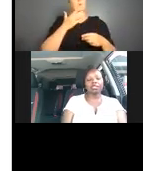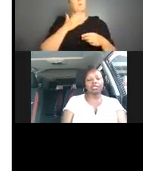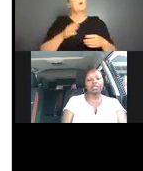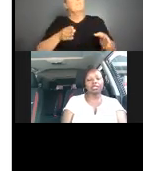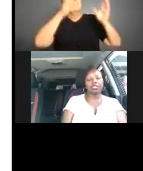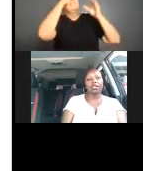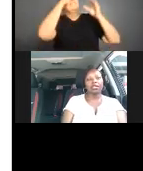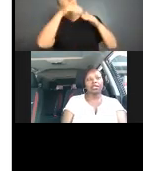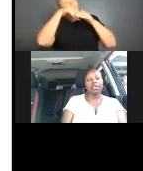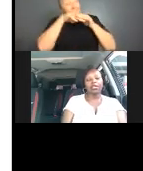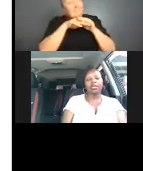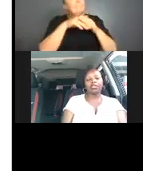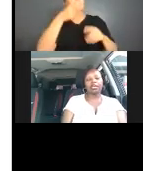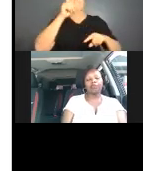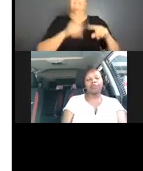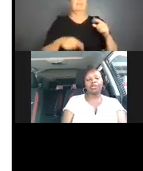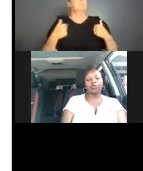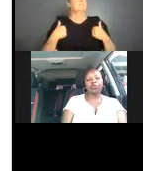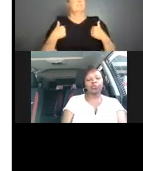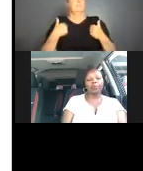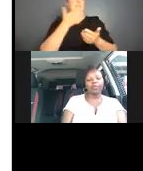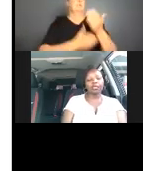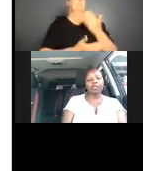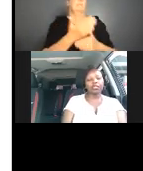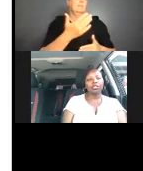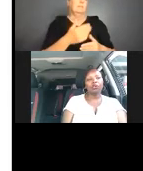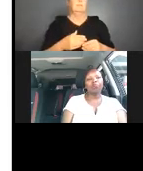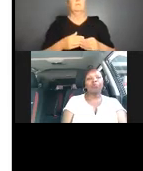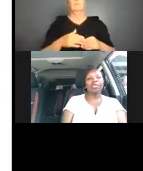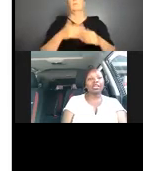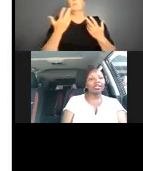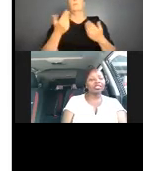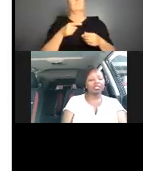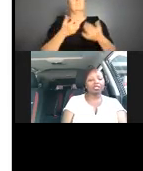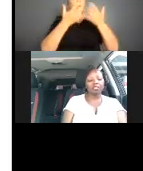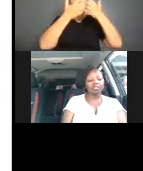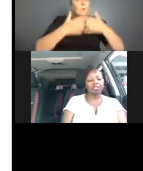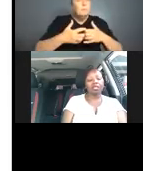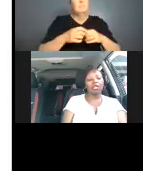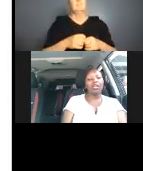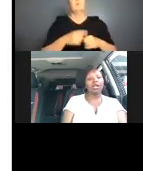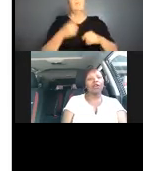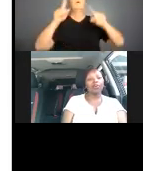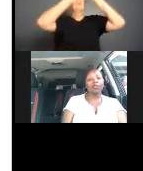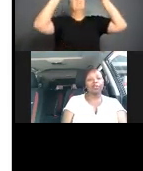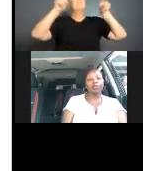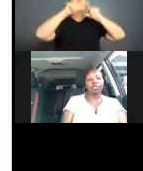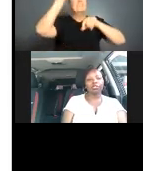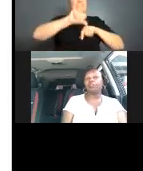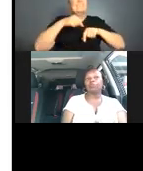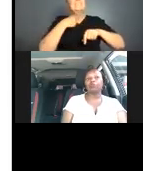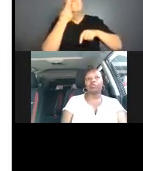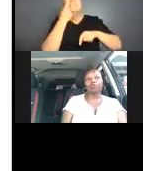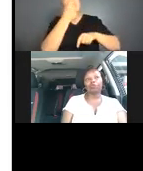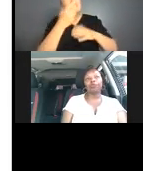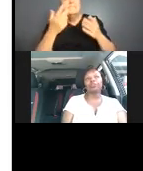health centers, inaccessible medical equipment, poor signage, lack of interpretation,